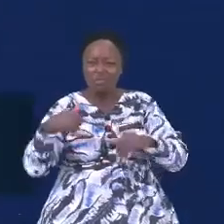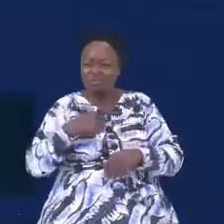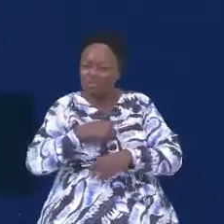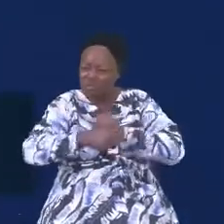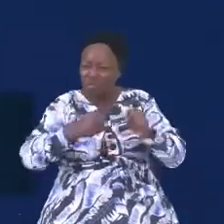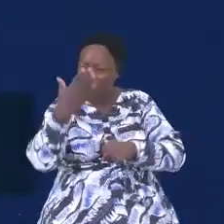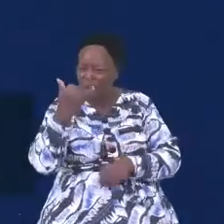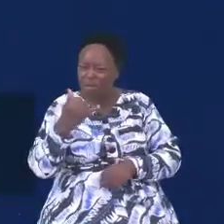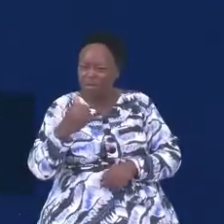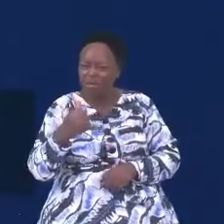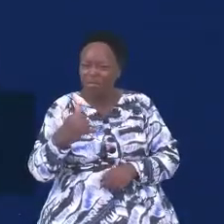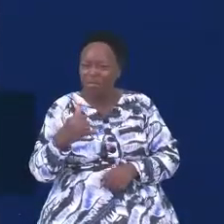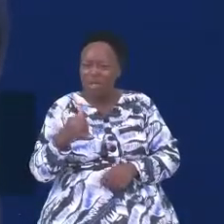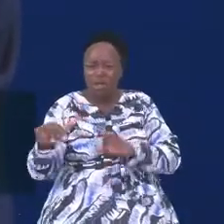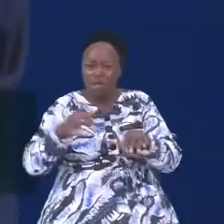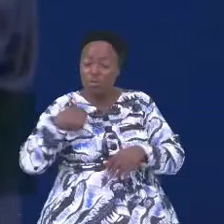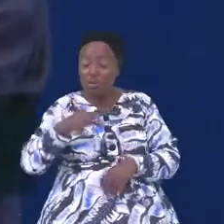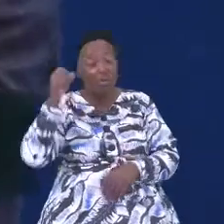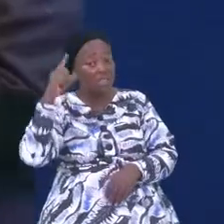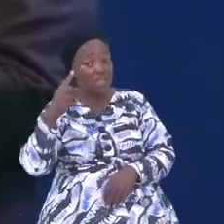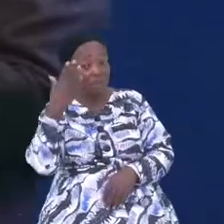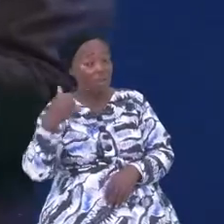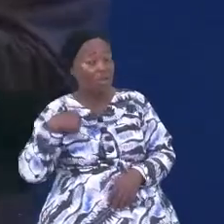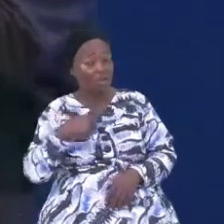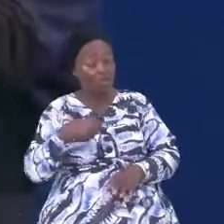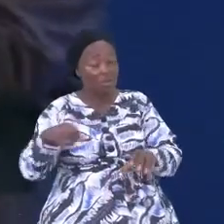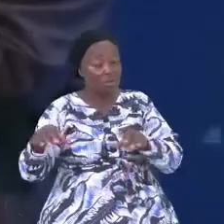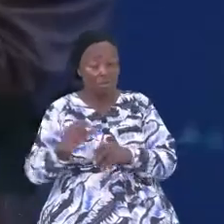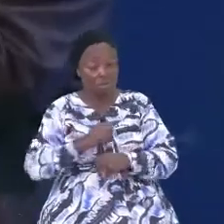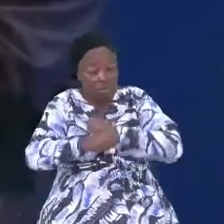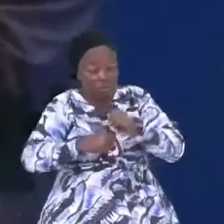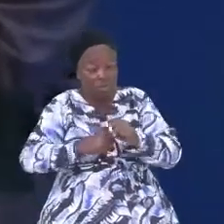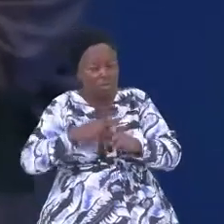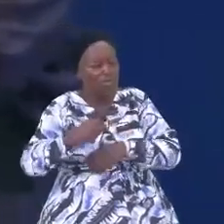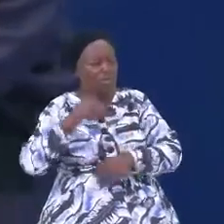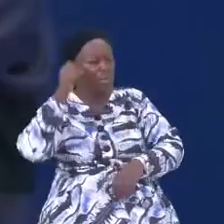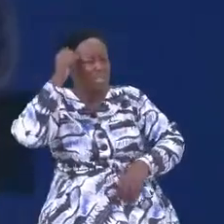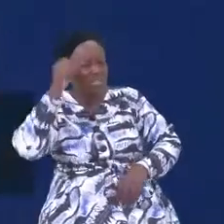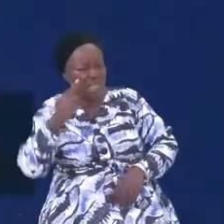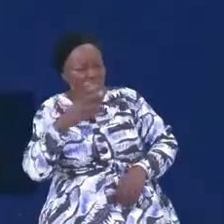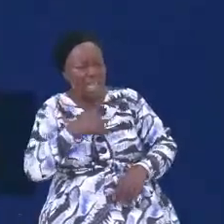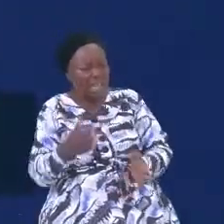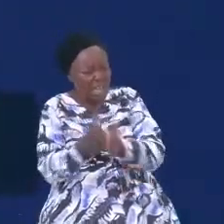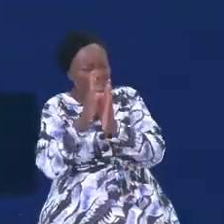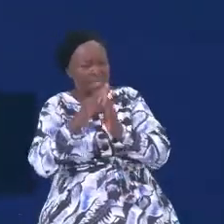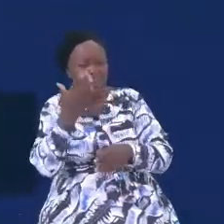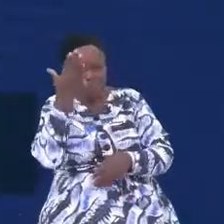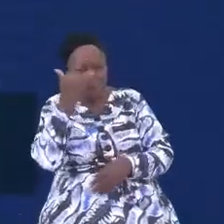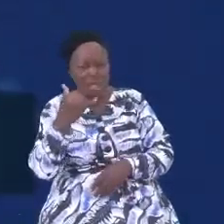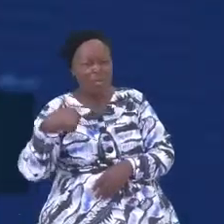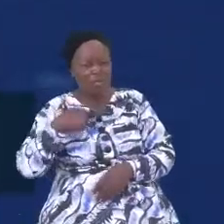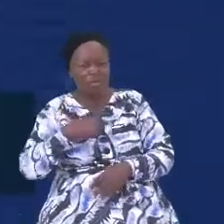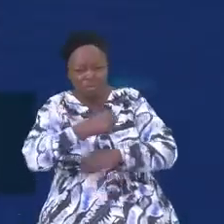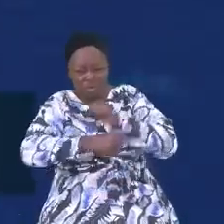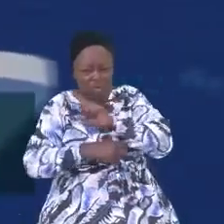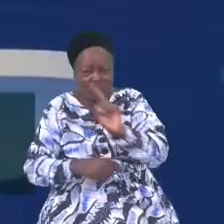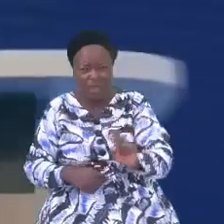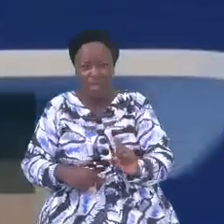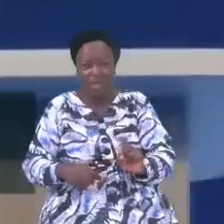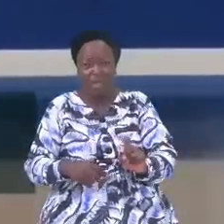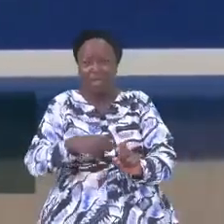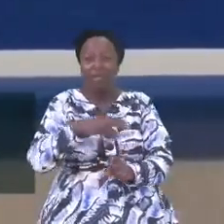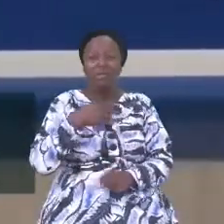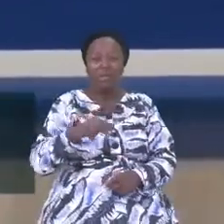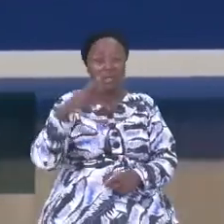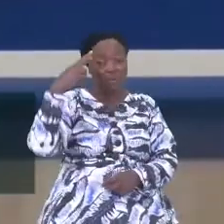Do we understand? Do we comprehend the reason why we suffer? the cause, the